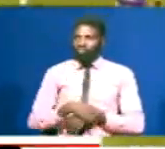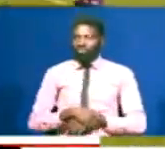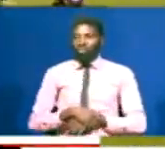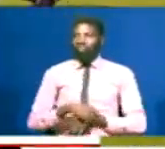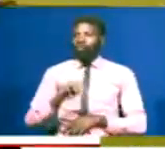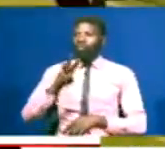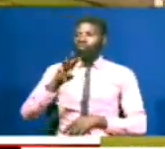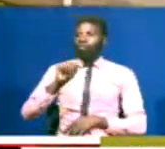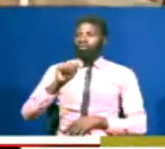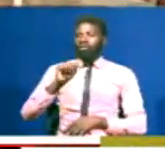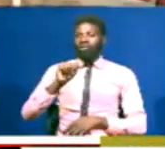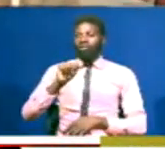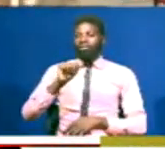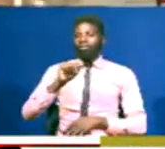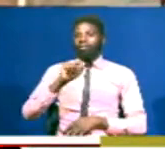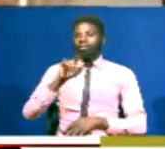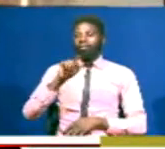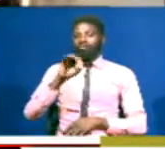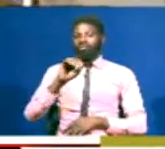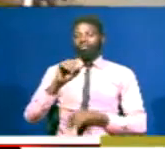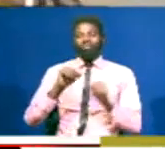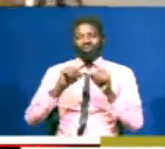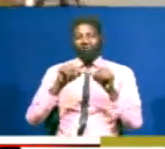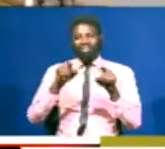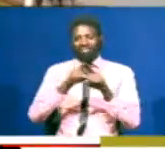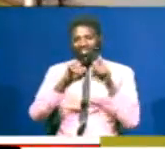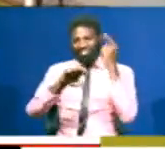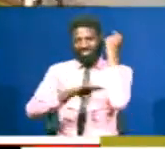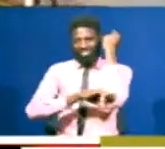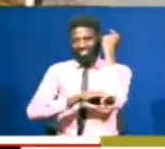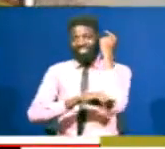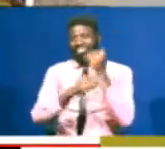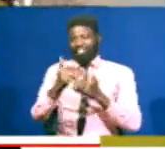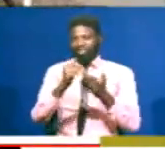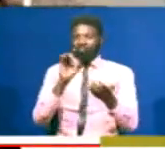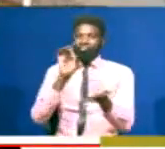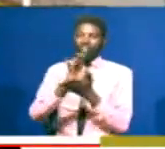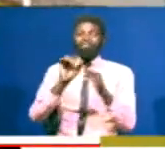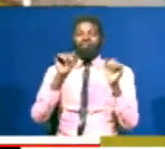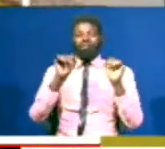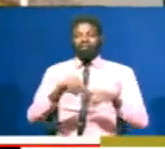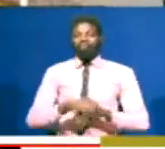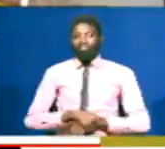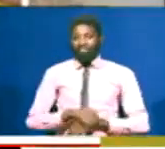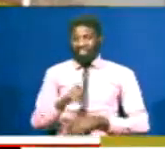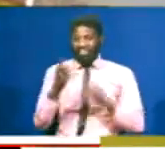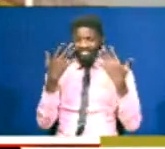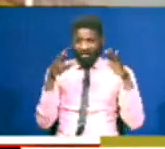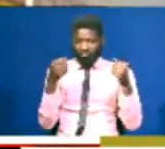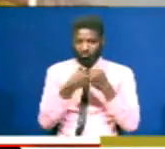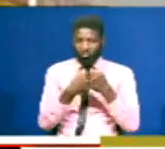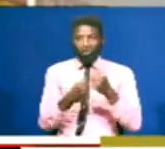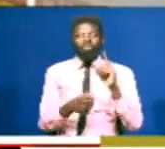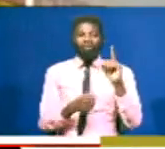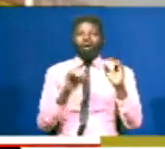in the relegation zone, 6 points away from safety. The match that ended 1-0 in favour of AFC Leopards was the only game on the cards